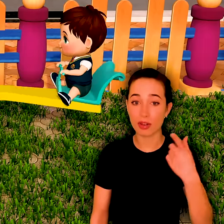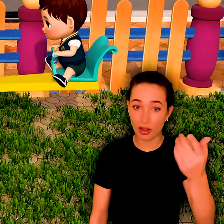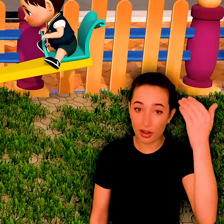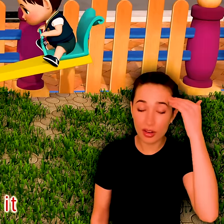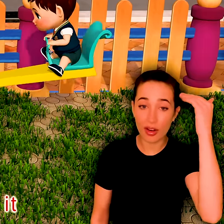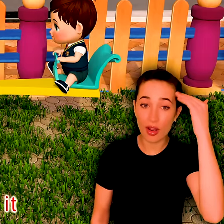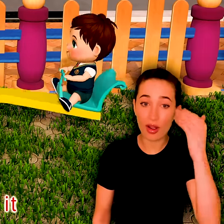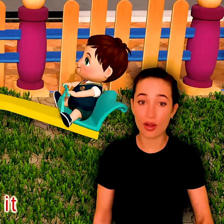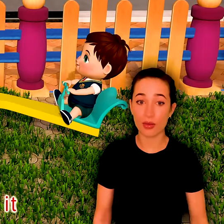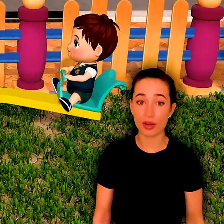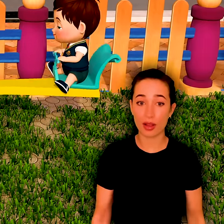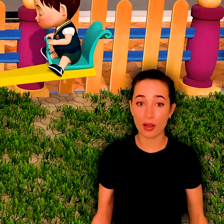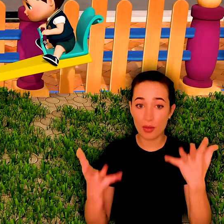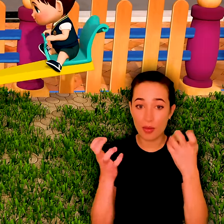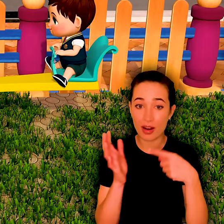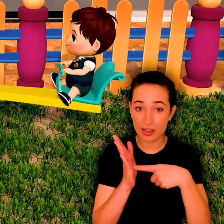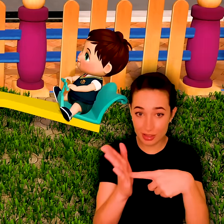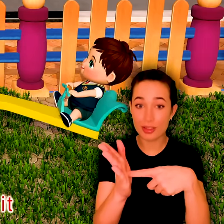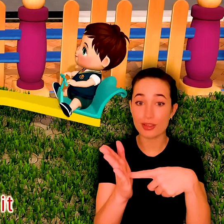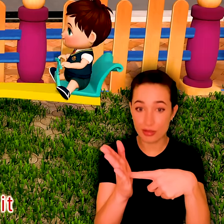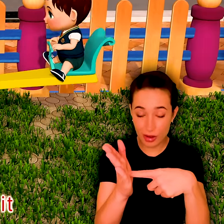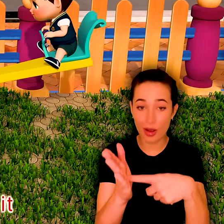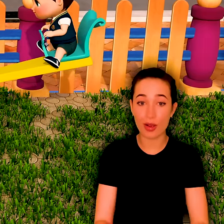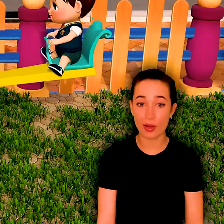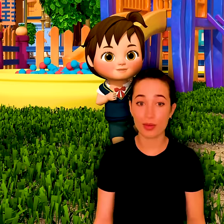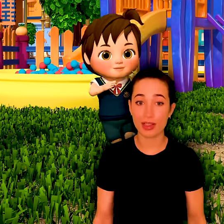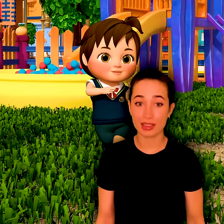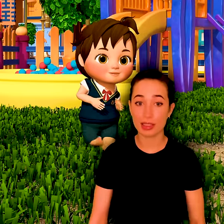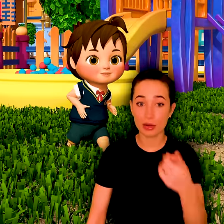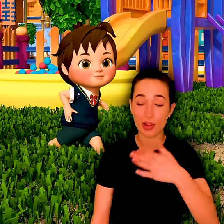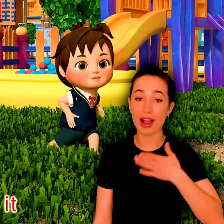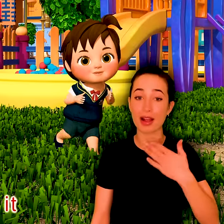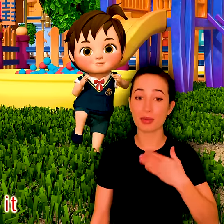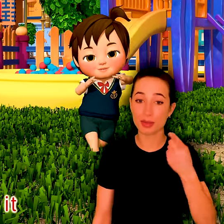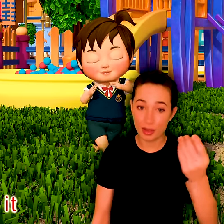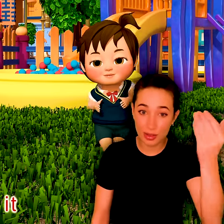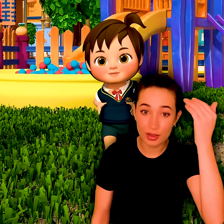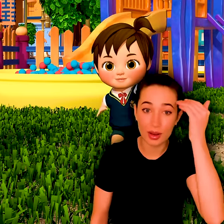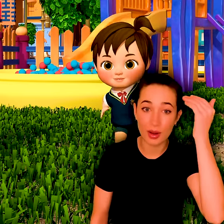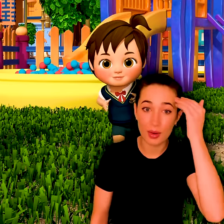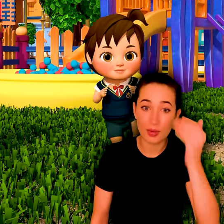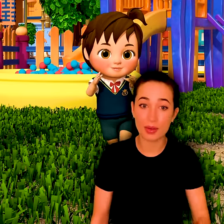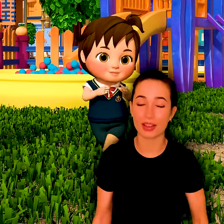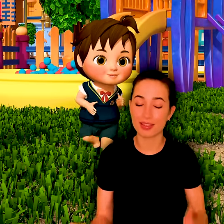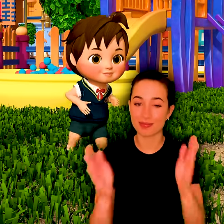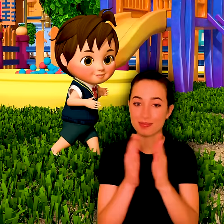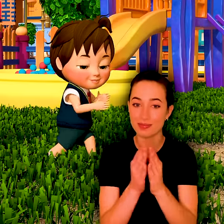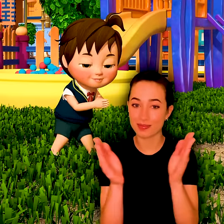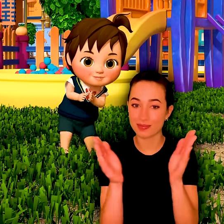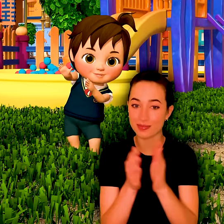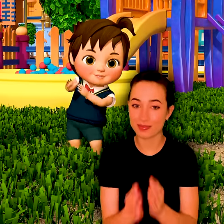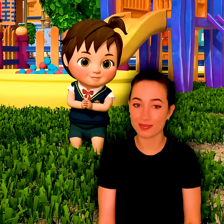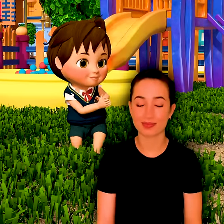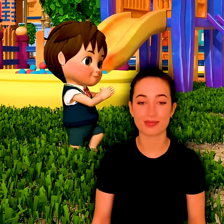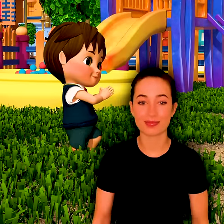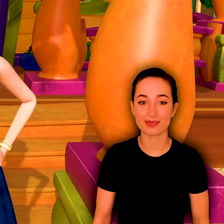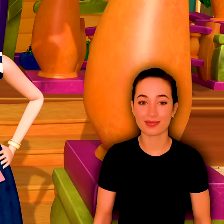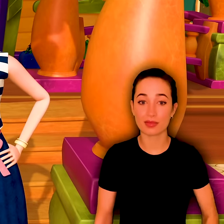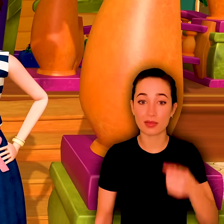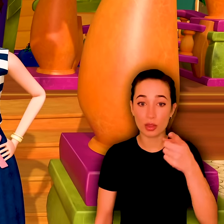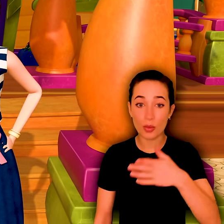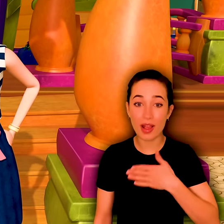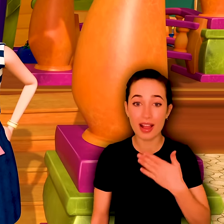if you're happy and you know it and you really want to show it if you're happy and you know it clap your hands